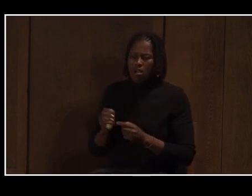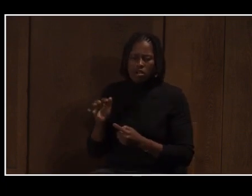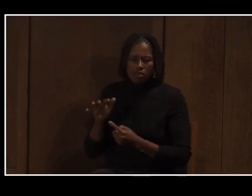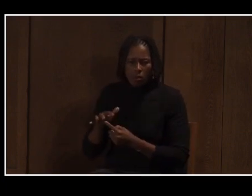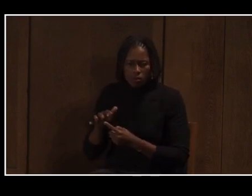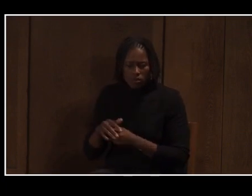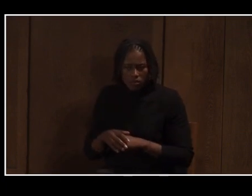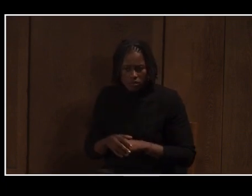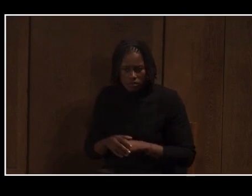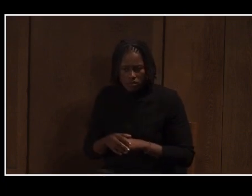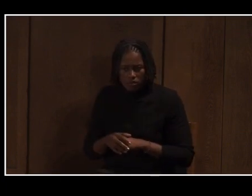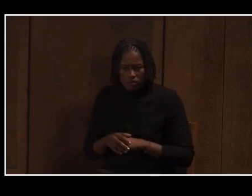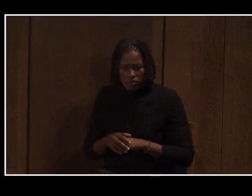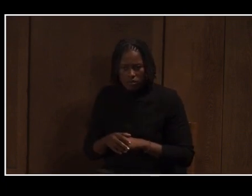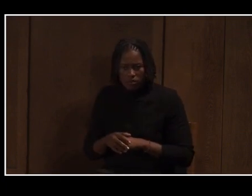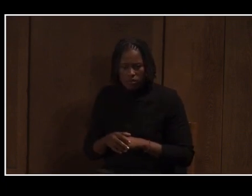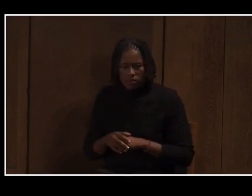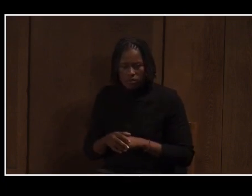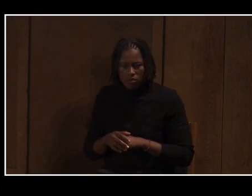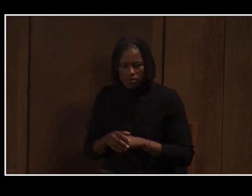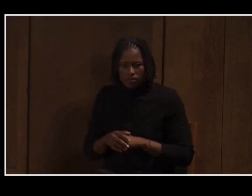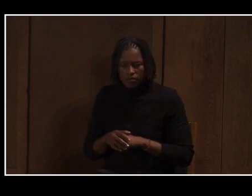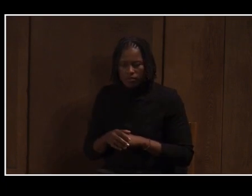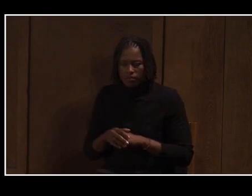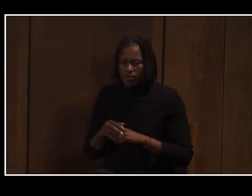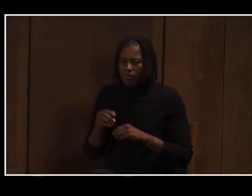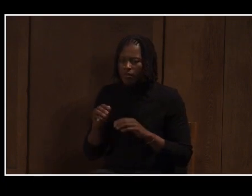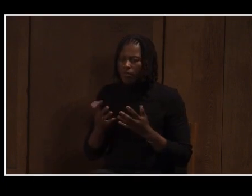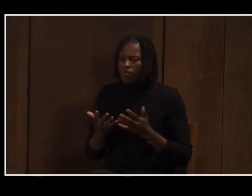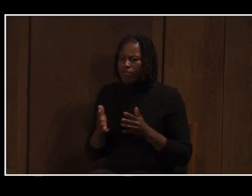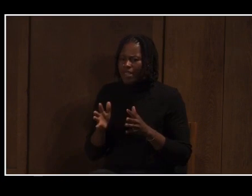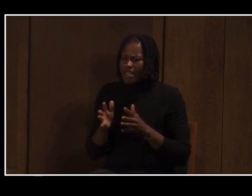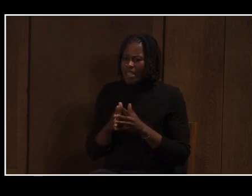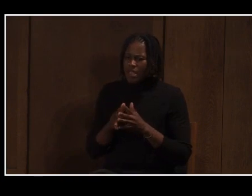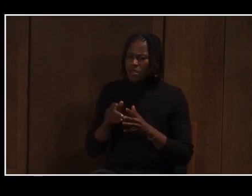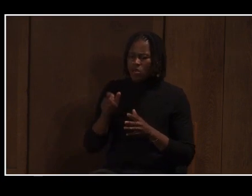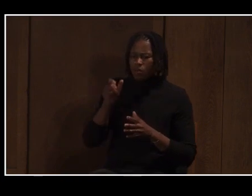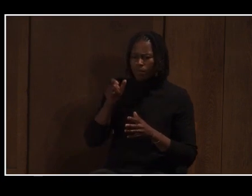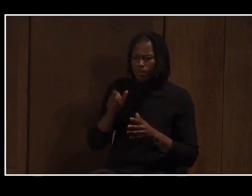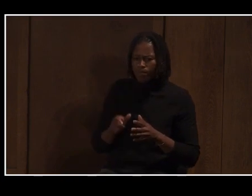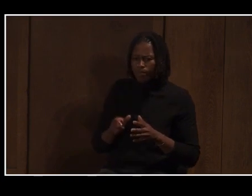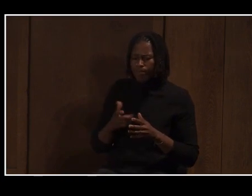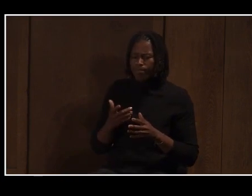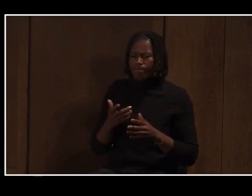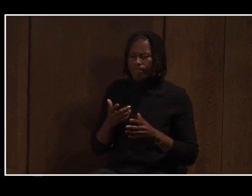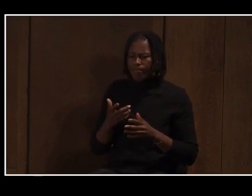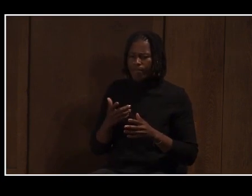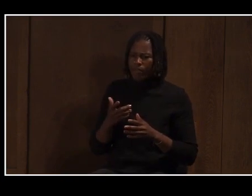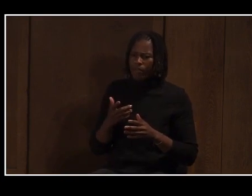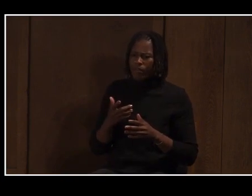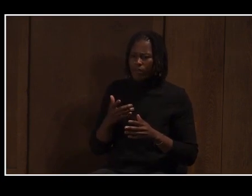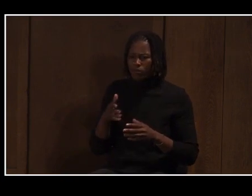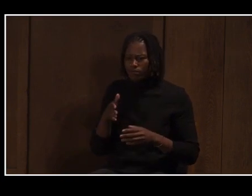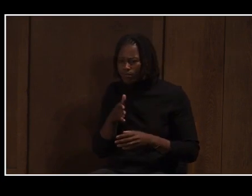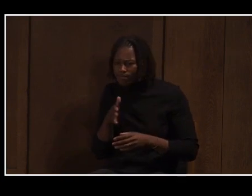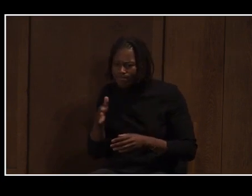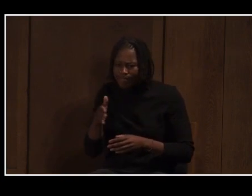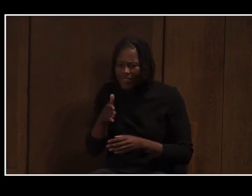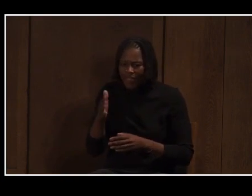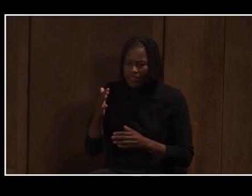one builds it through, or how one navigates the terrain of infrastructure through the process